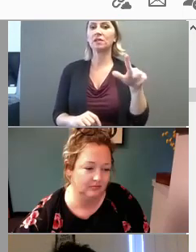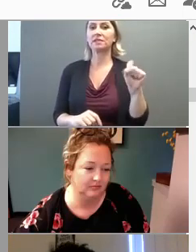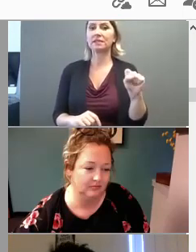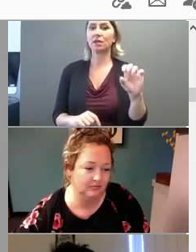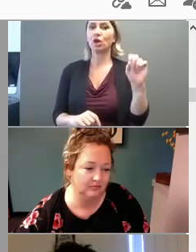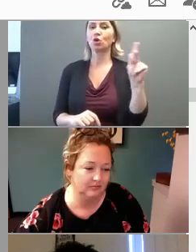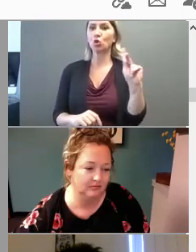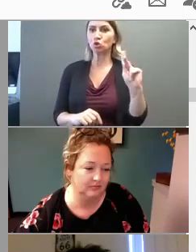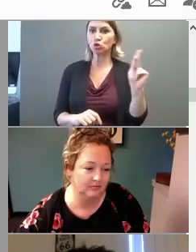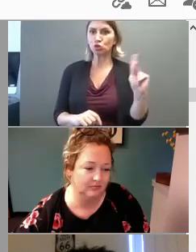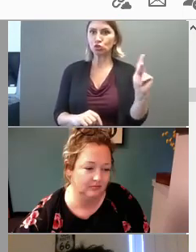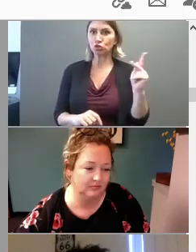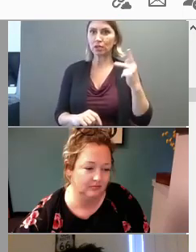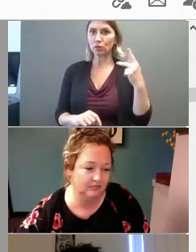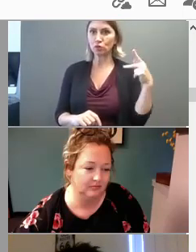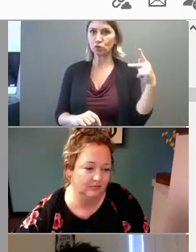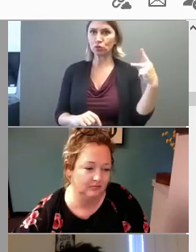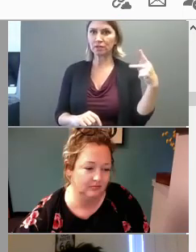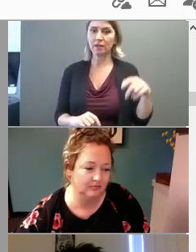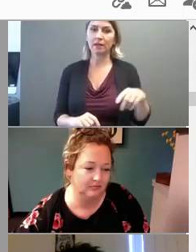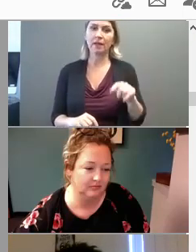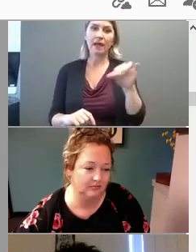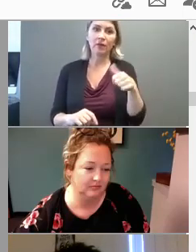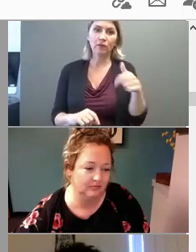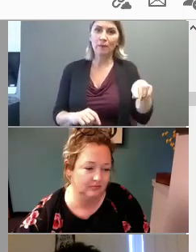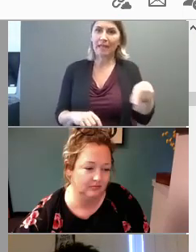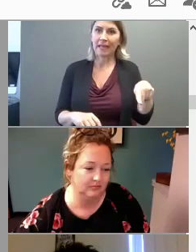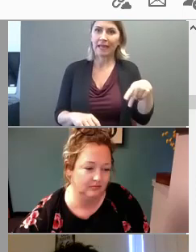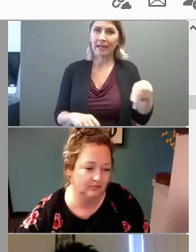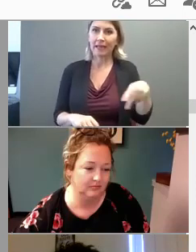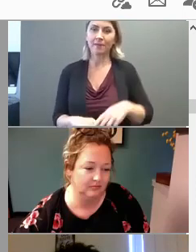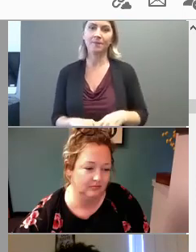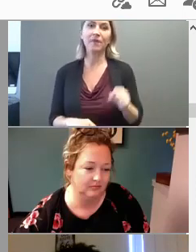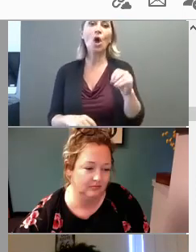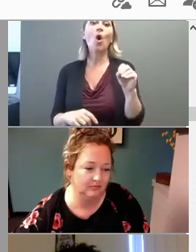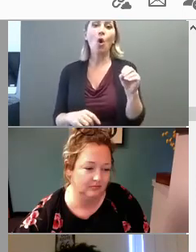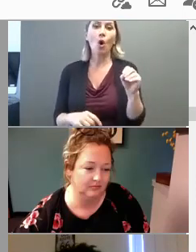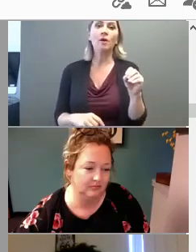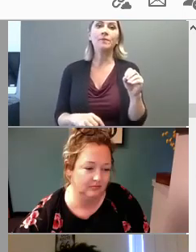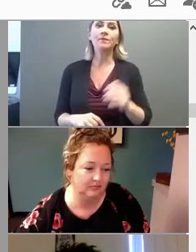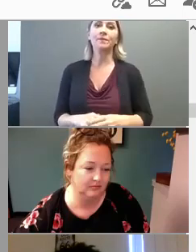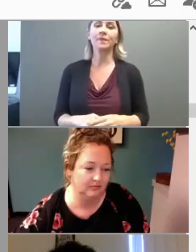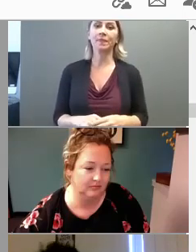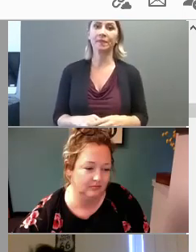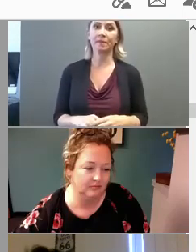Next one is the Prim's algorithm. Okay. So